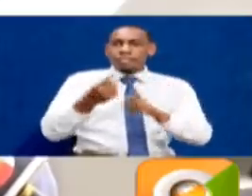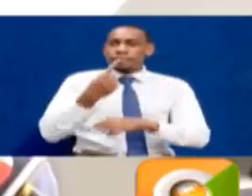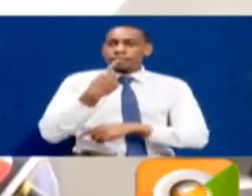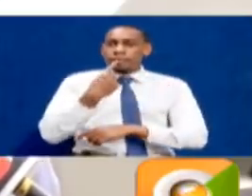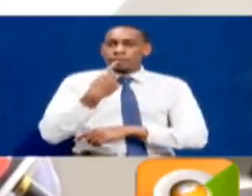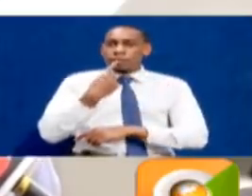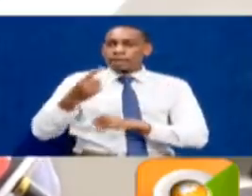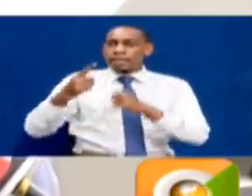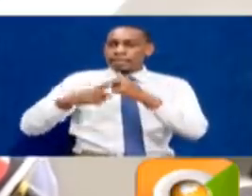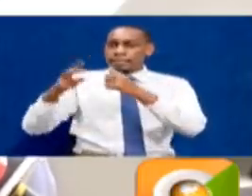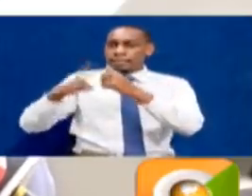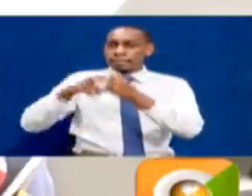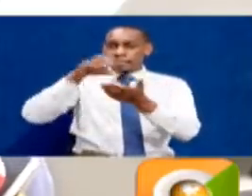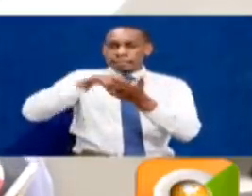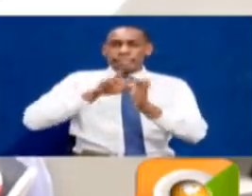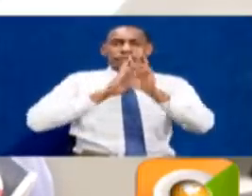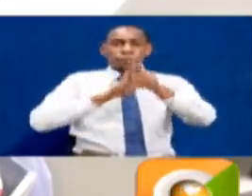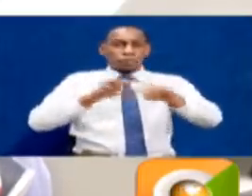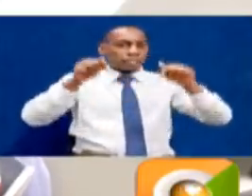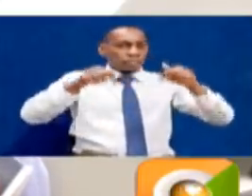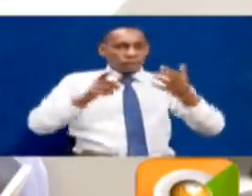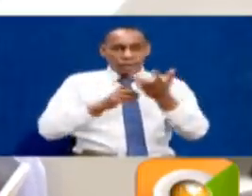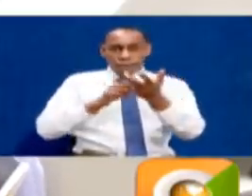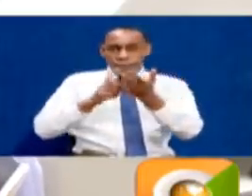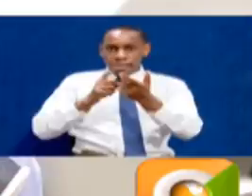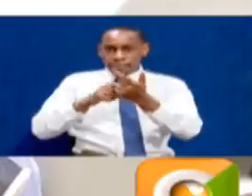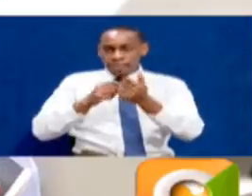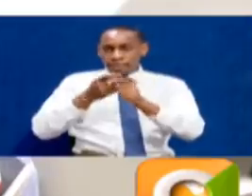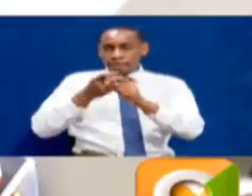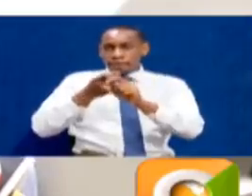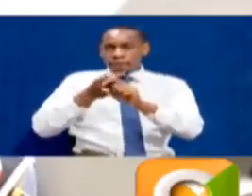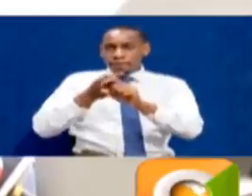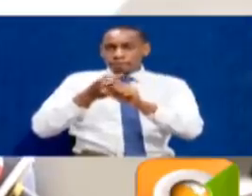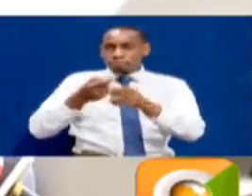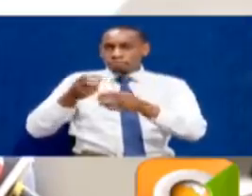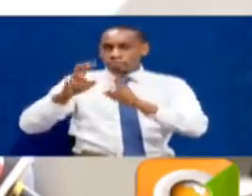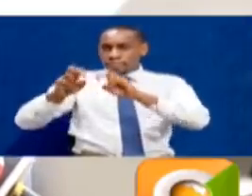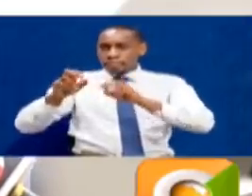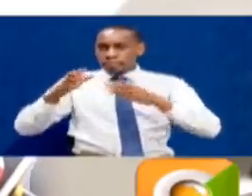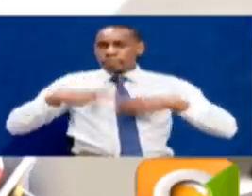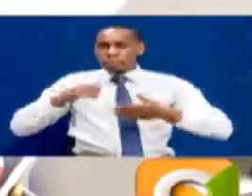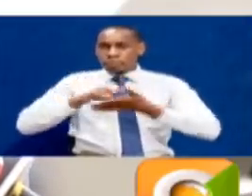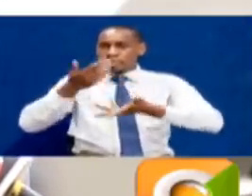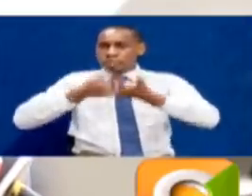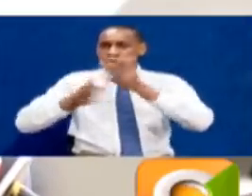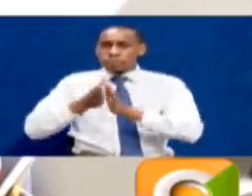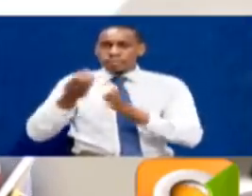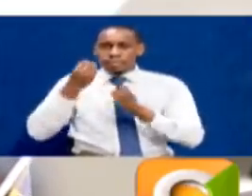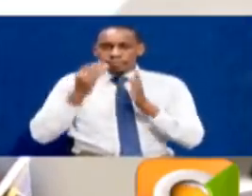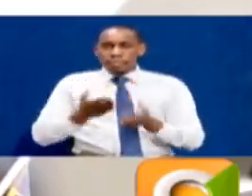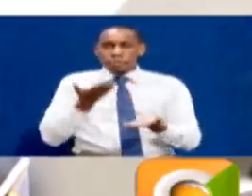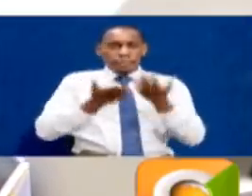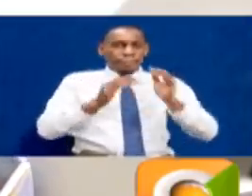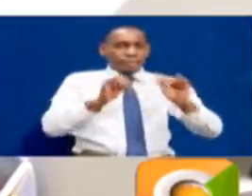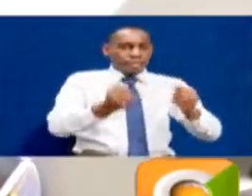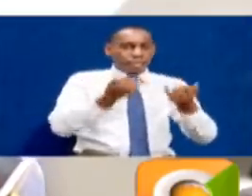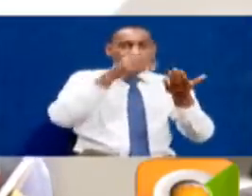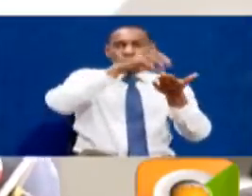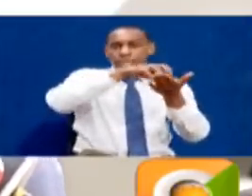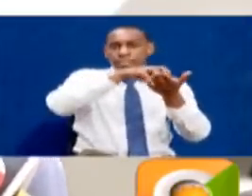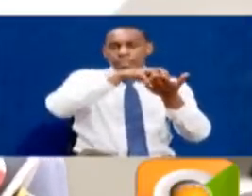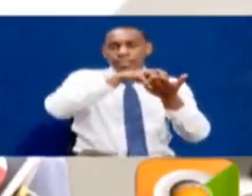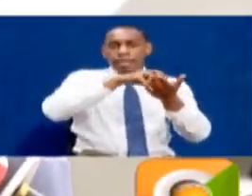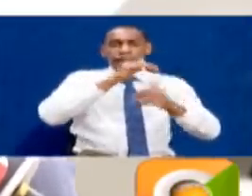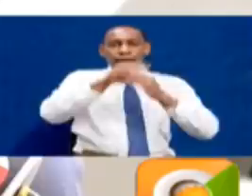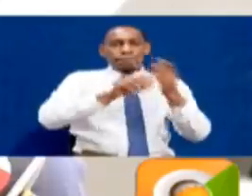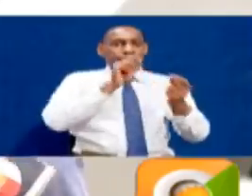167 cases you've reported today, how many are from contact tracing? or are they new cases